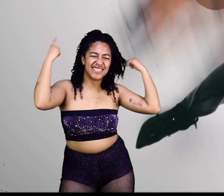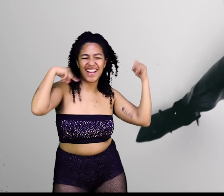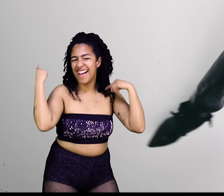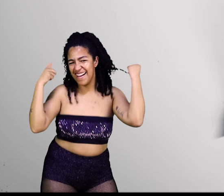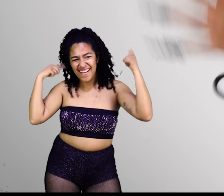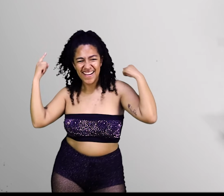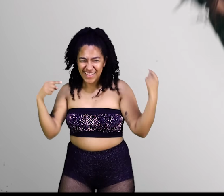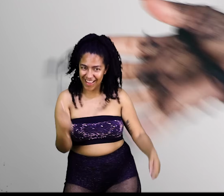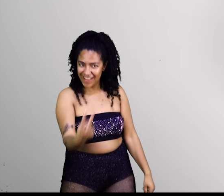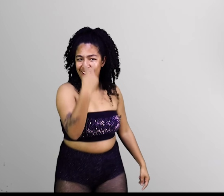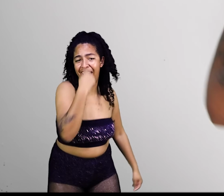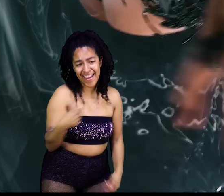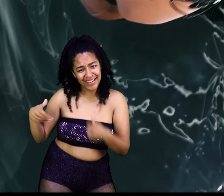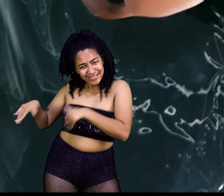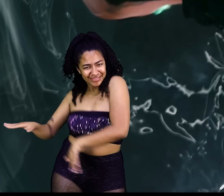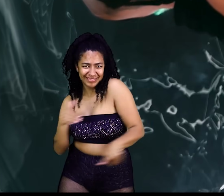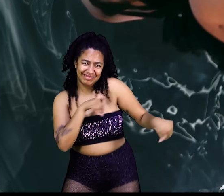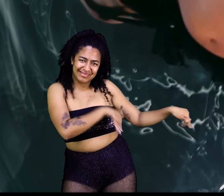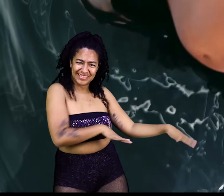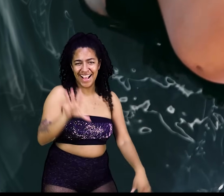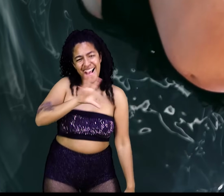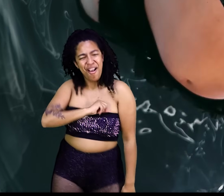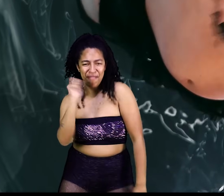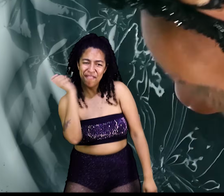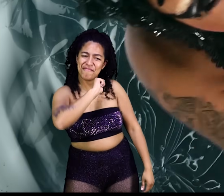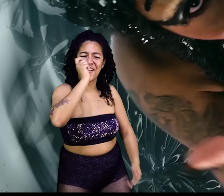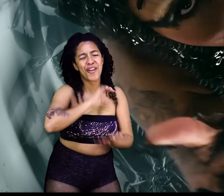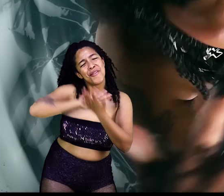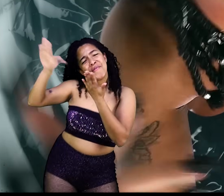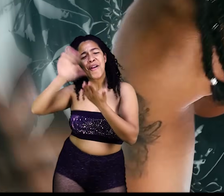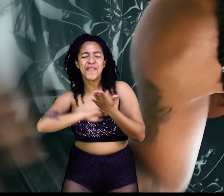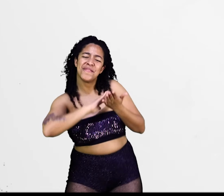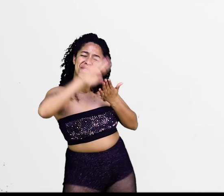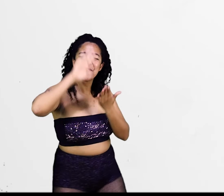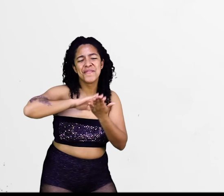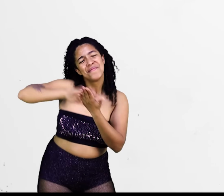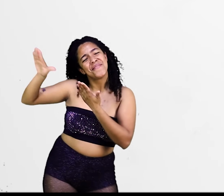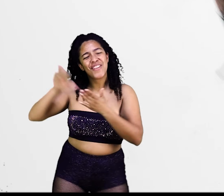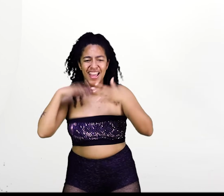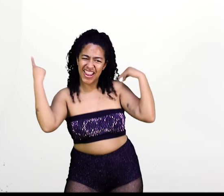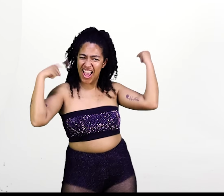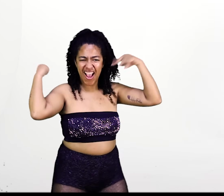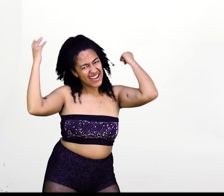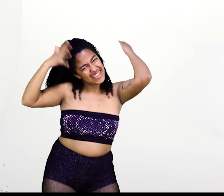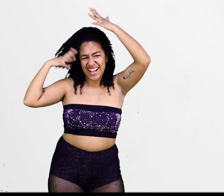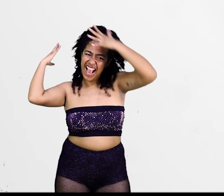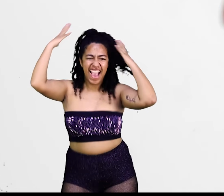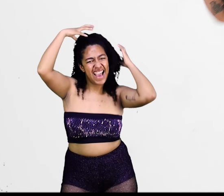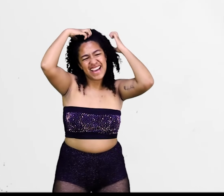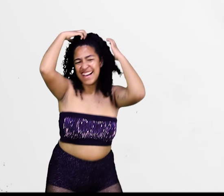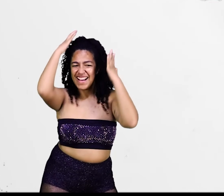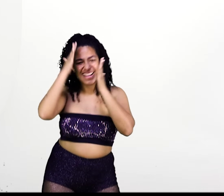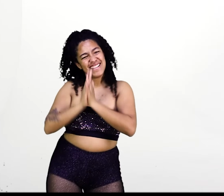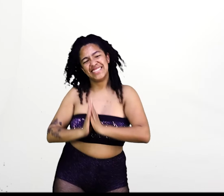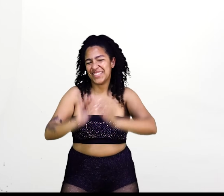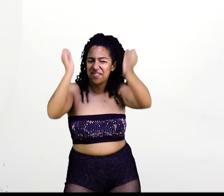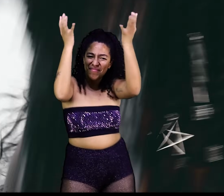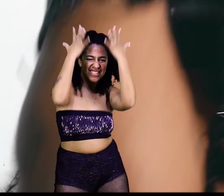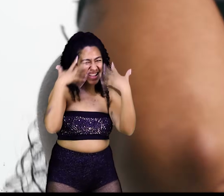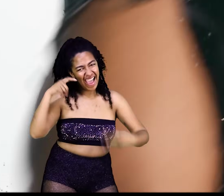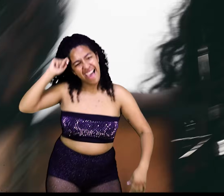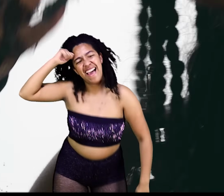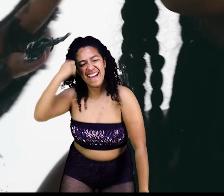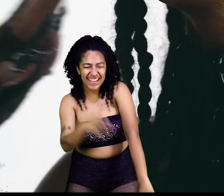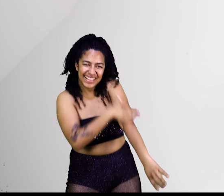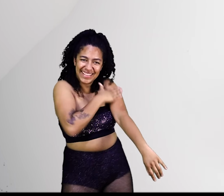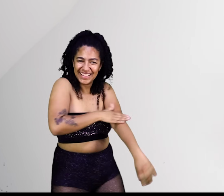I'm a realness, freaky like me. Honey bee, quando cê vê, tô no Havaí. Love green, money cash, cash, freaking like me. I'm a queen,